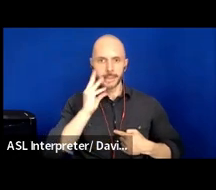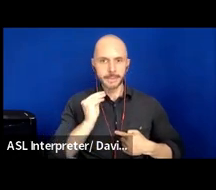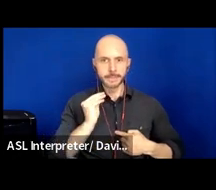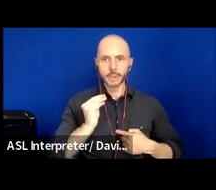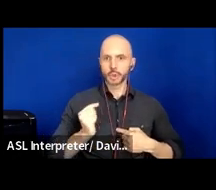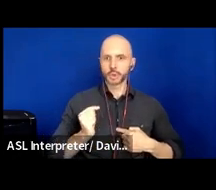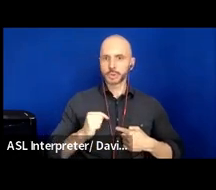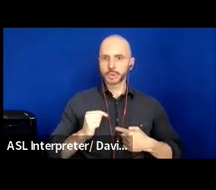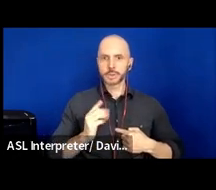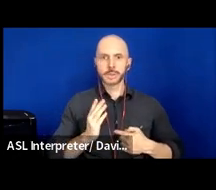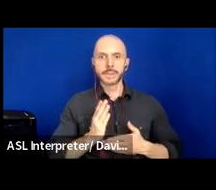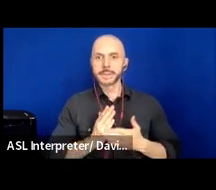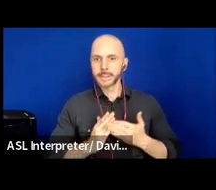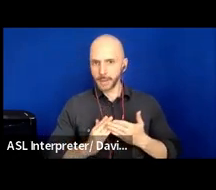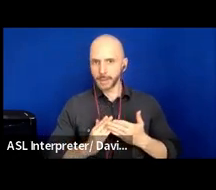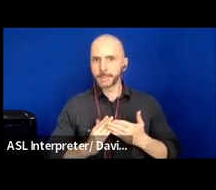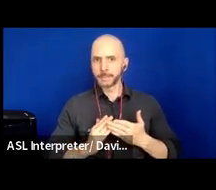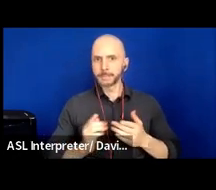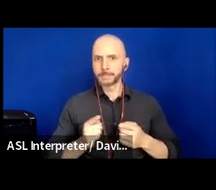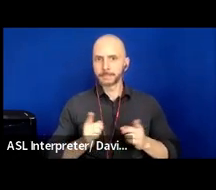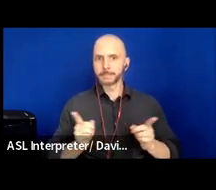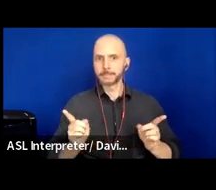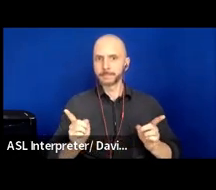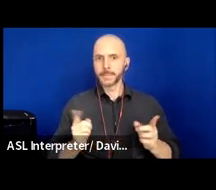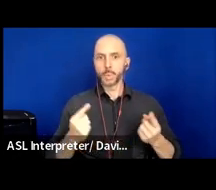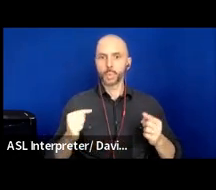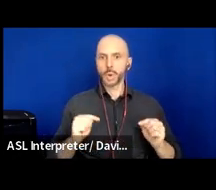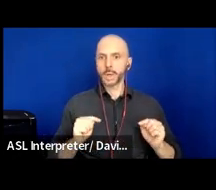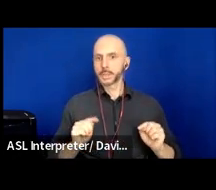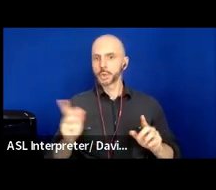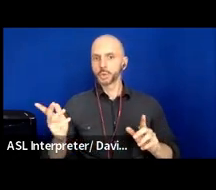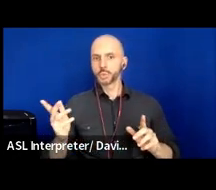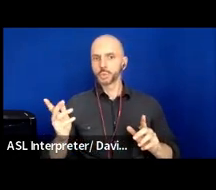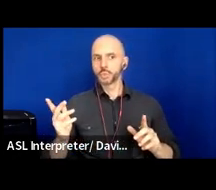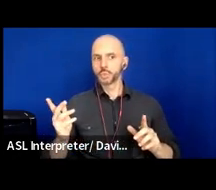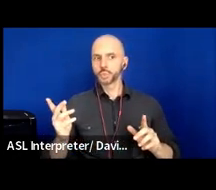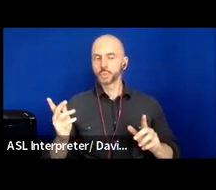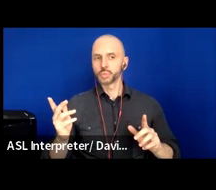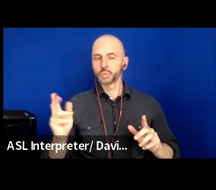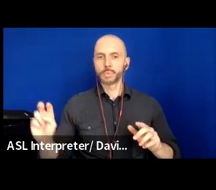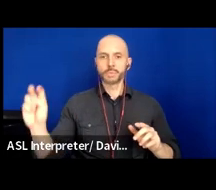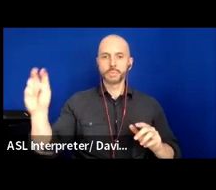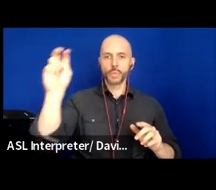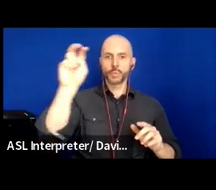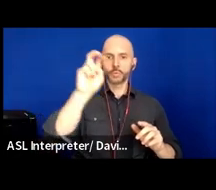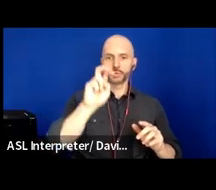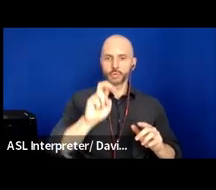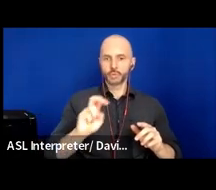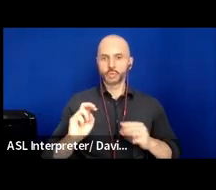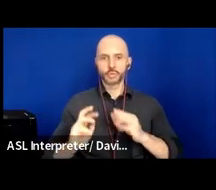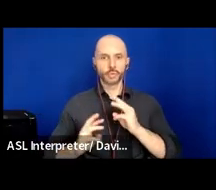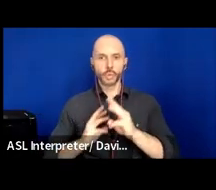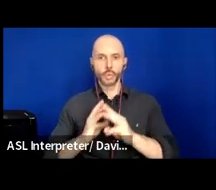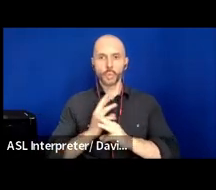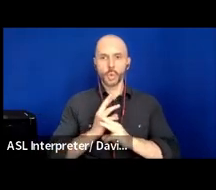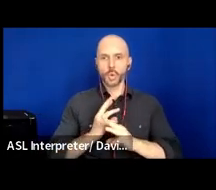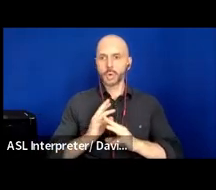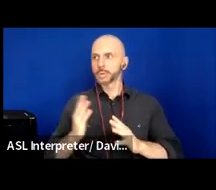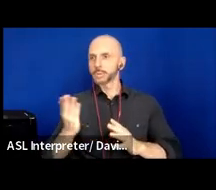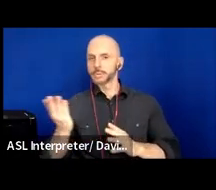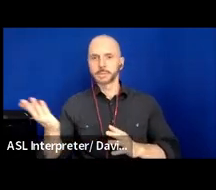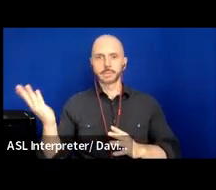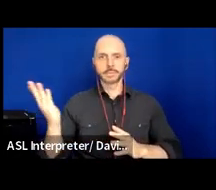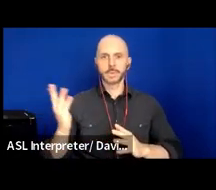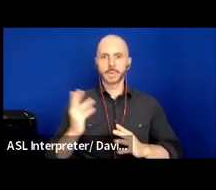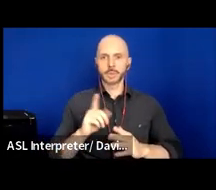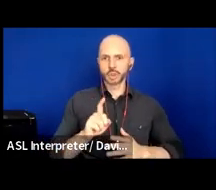and even still have to determine as we move around the world where we share information, don't share information. I recently had a colleague of mine send